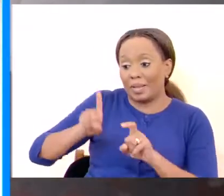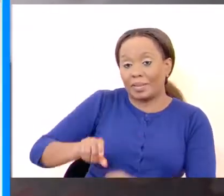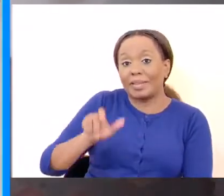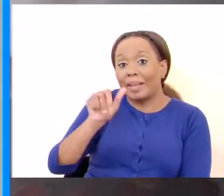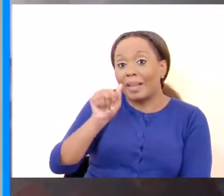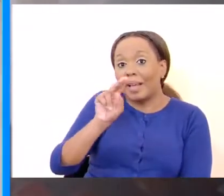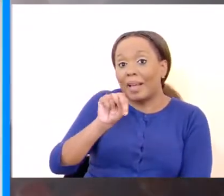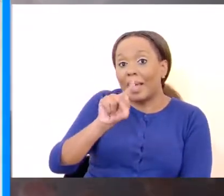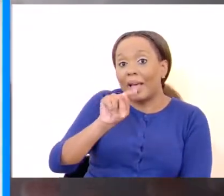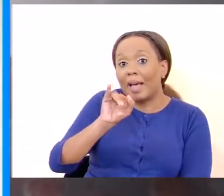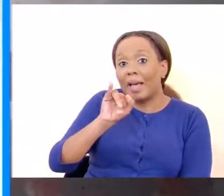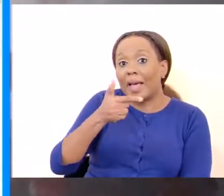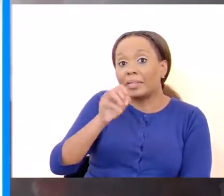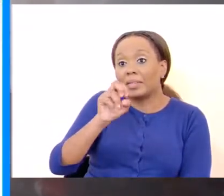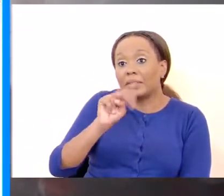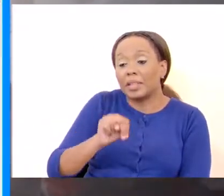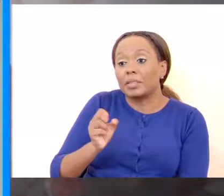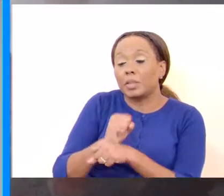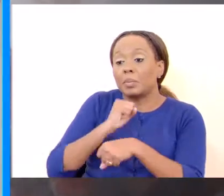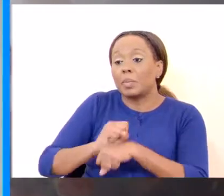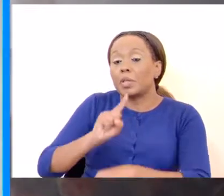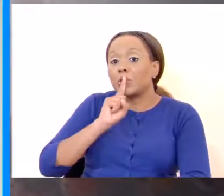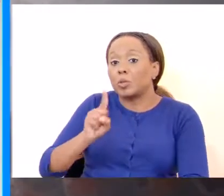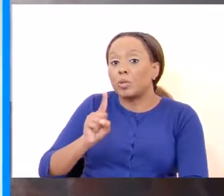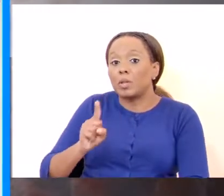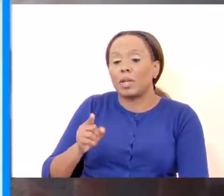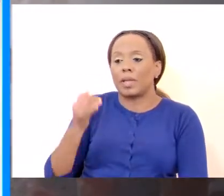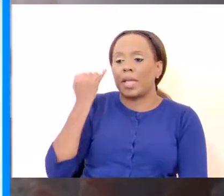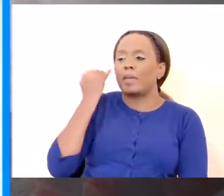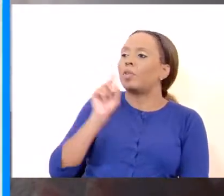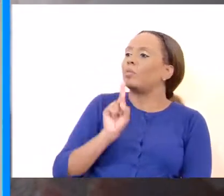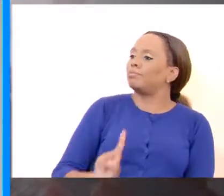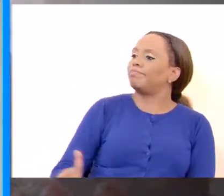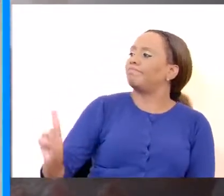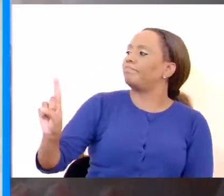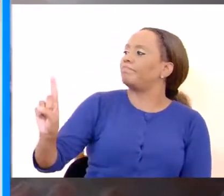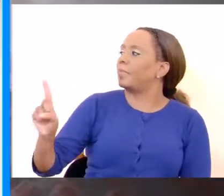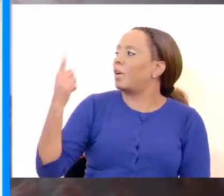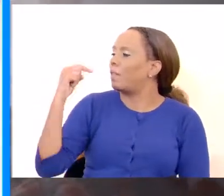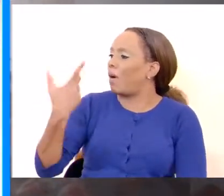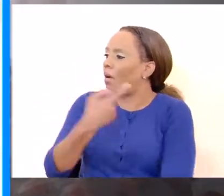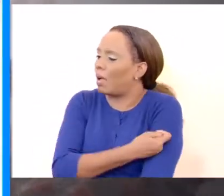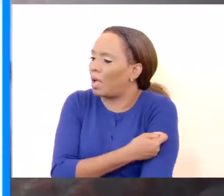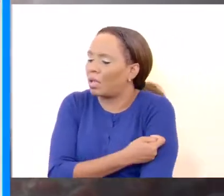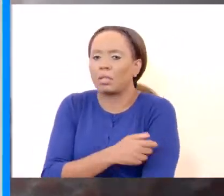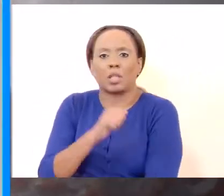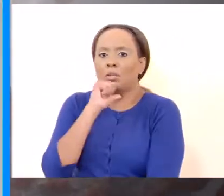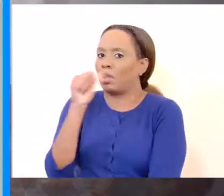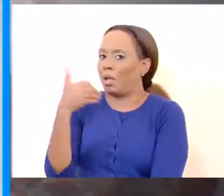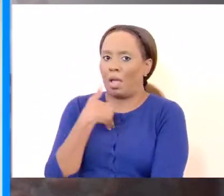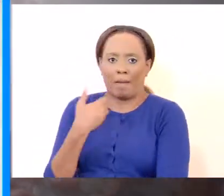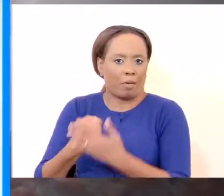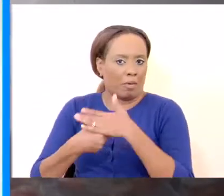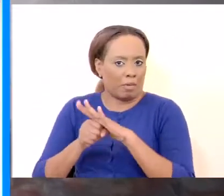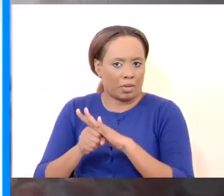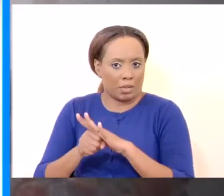forward for the vaccine are not indeed COVID positive?